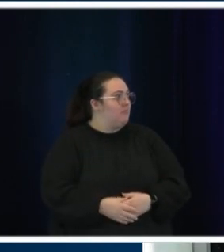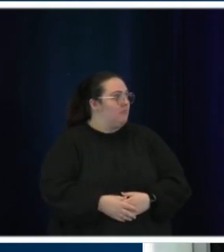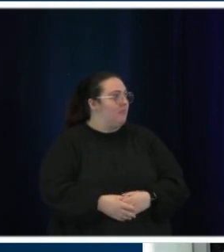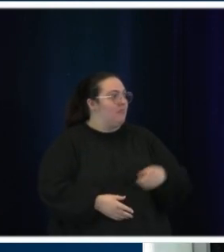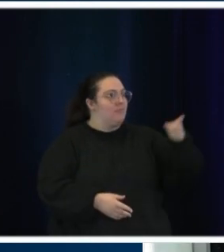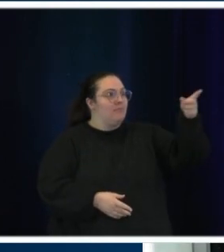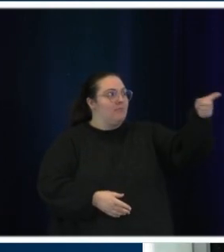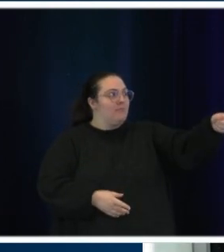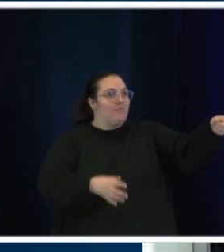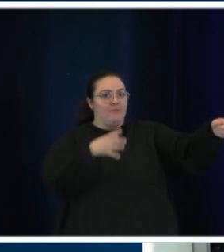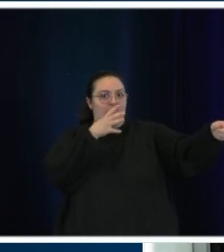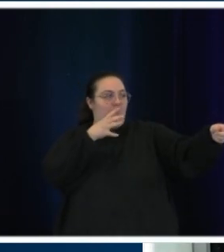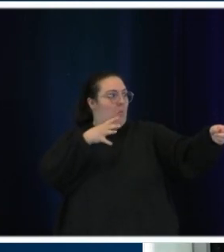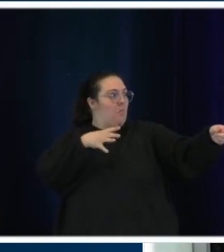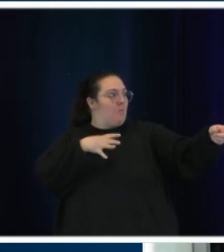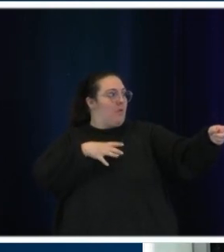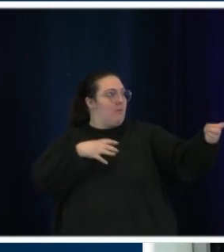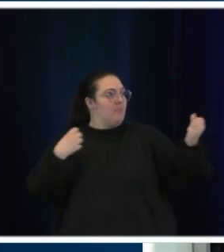Yes?